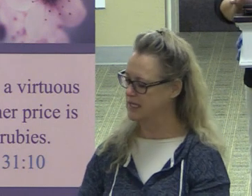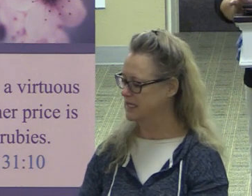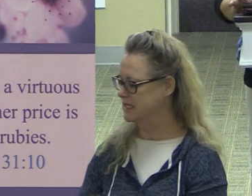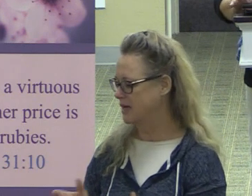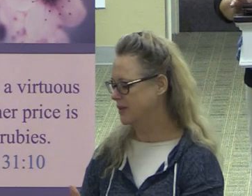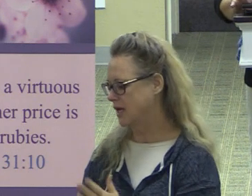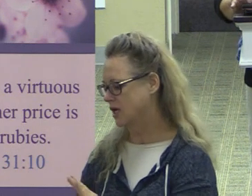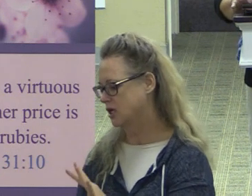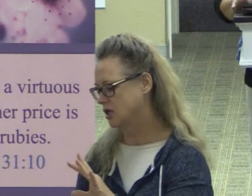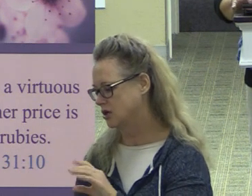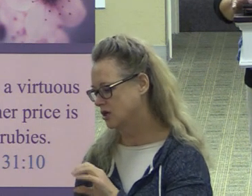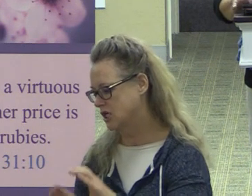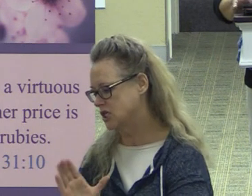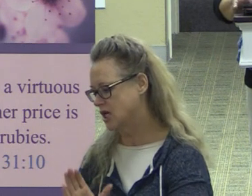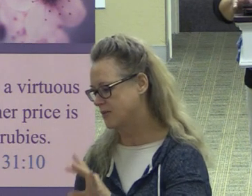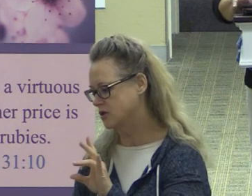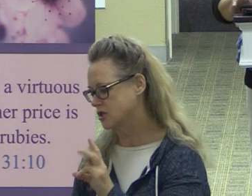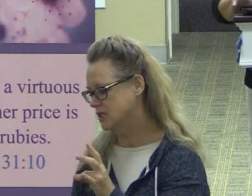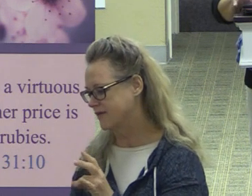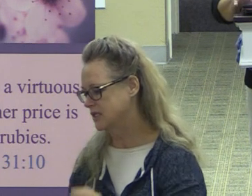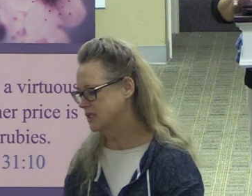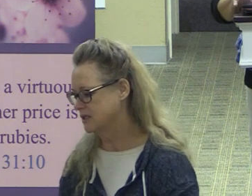17.